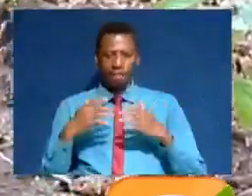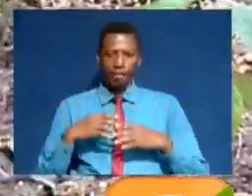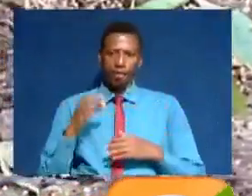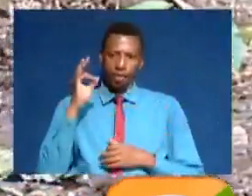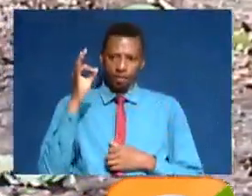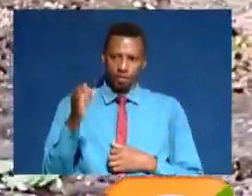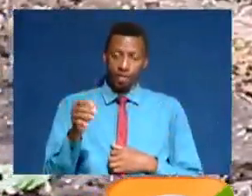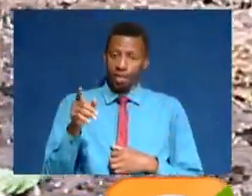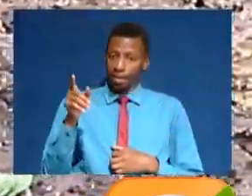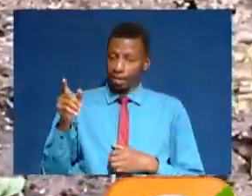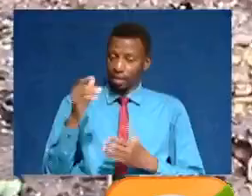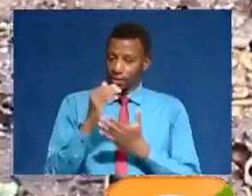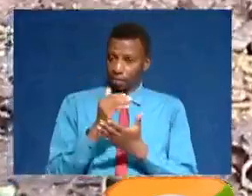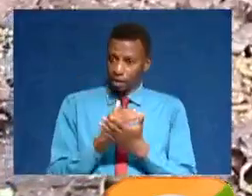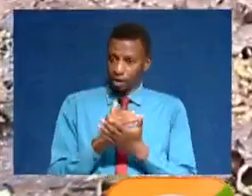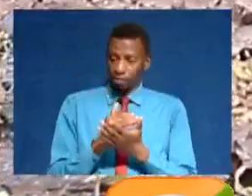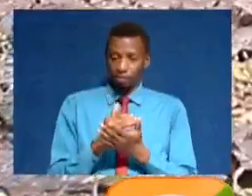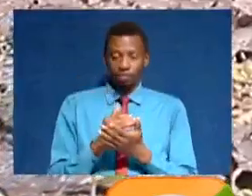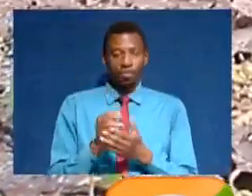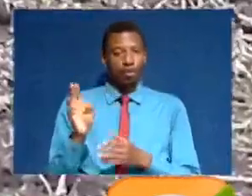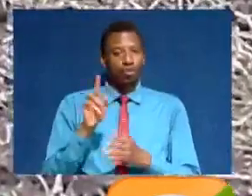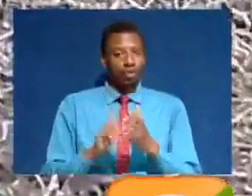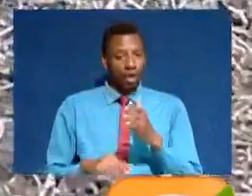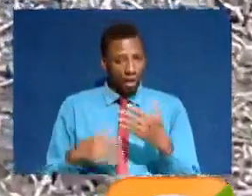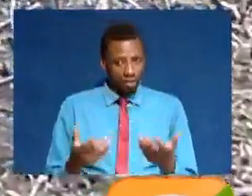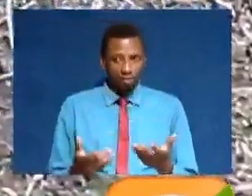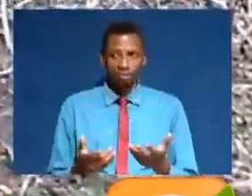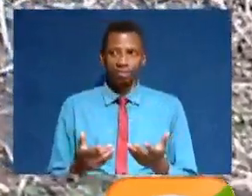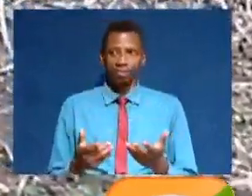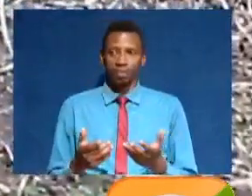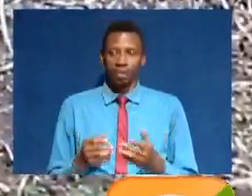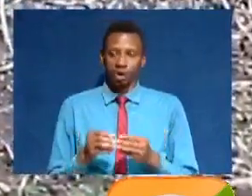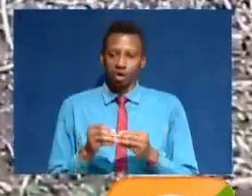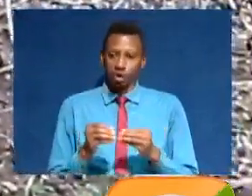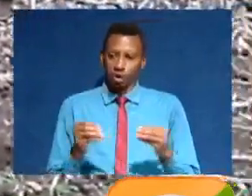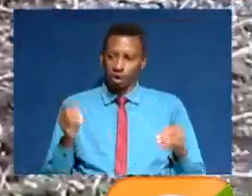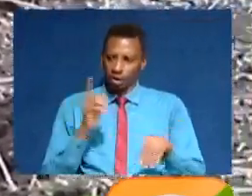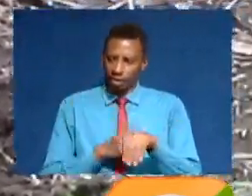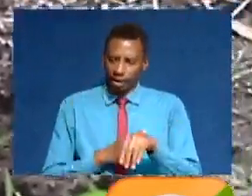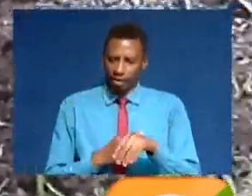The incentive model operates on the premise of the long period of growth of indigenous species,